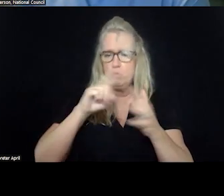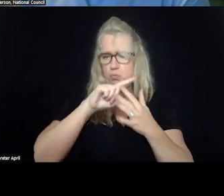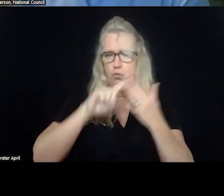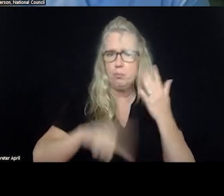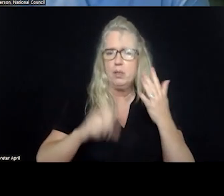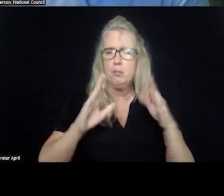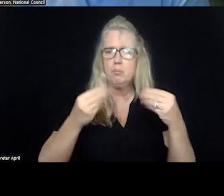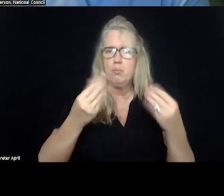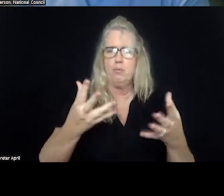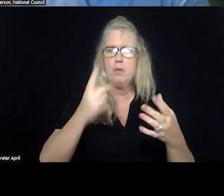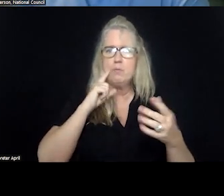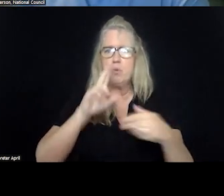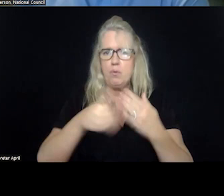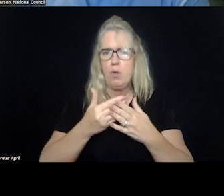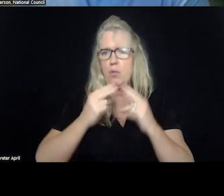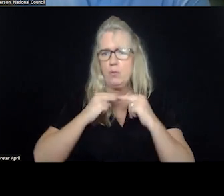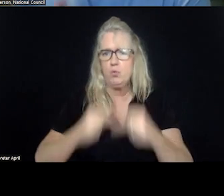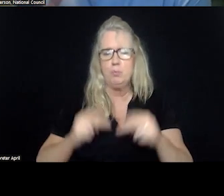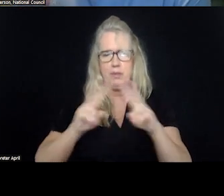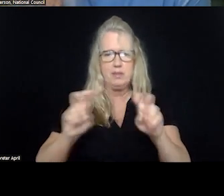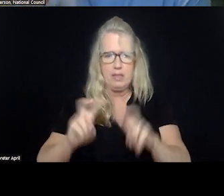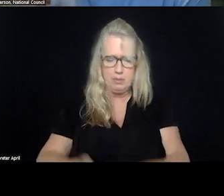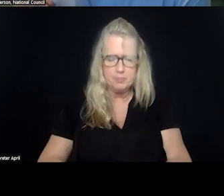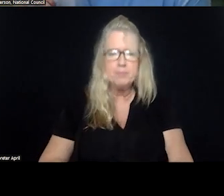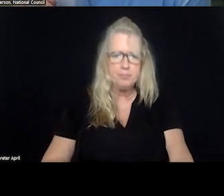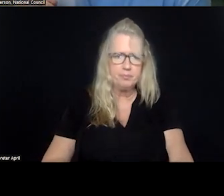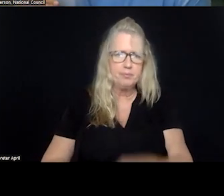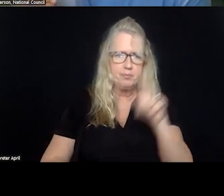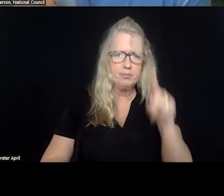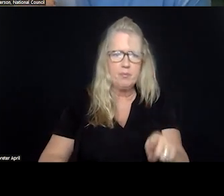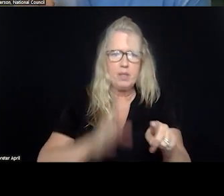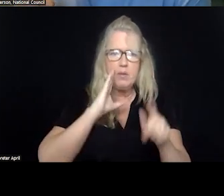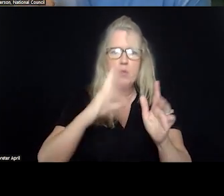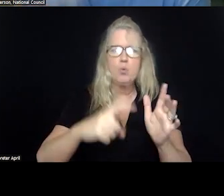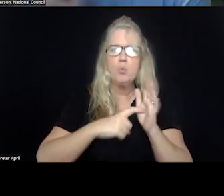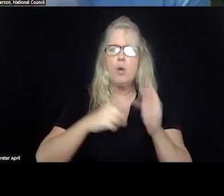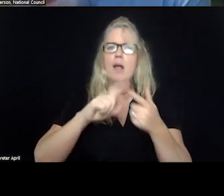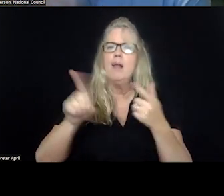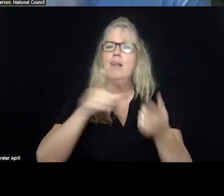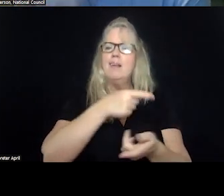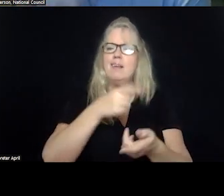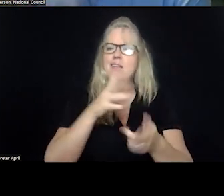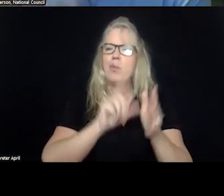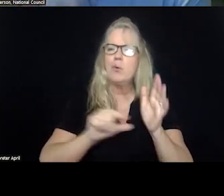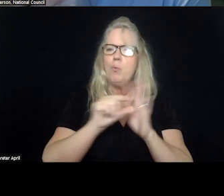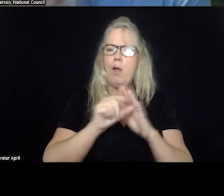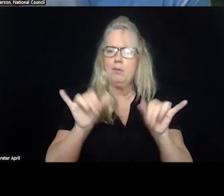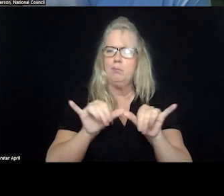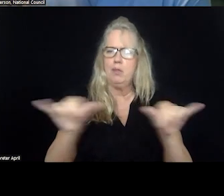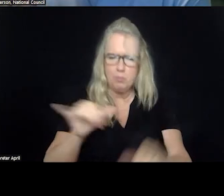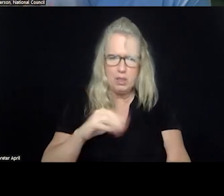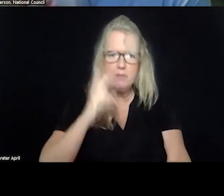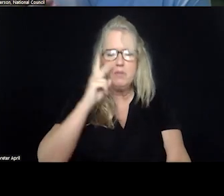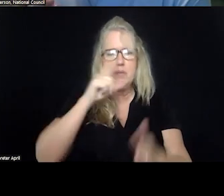through community needs assessment. There's also this required kind of quality metrics. And so actually, if you look at some of the research